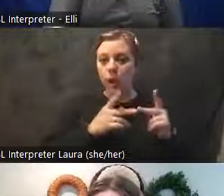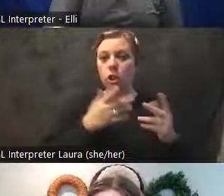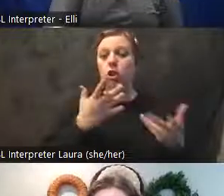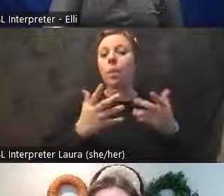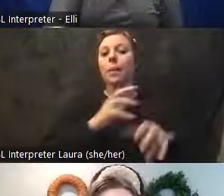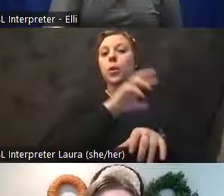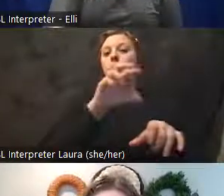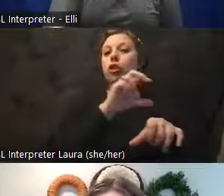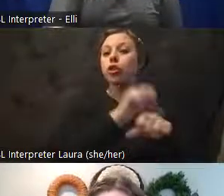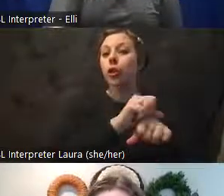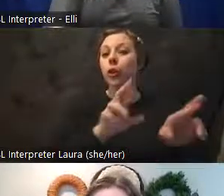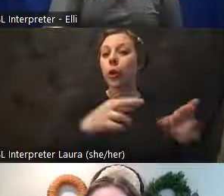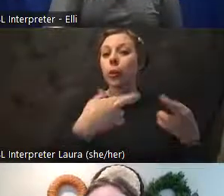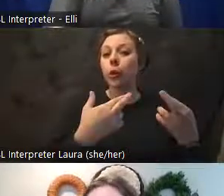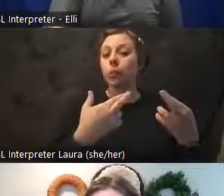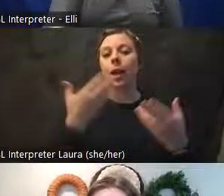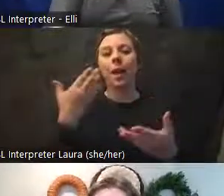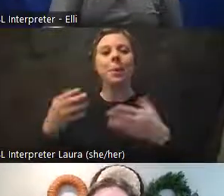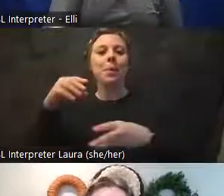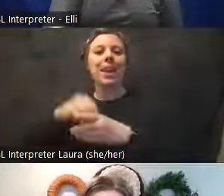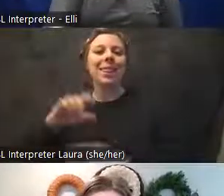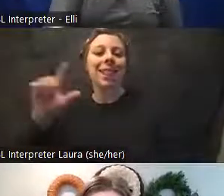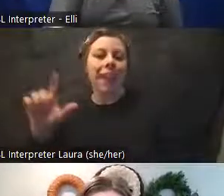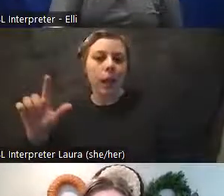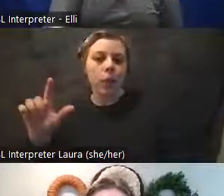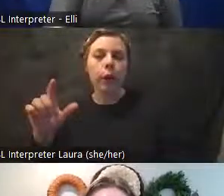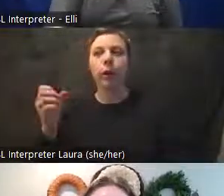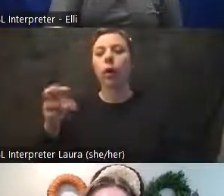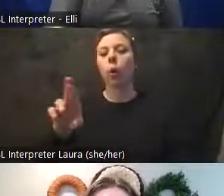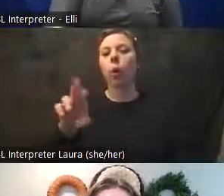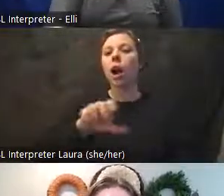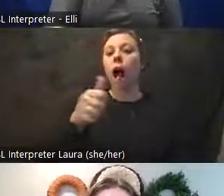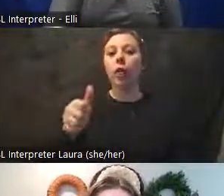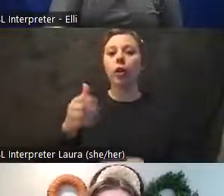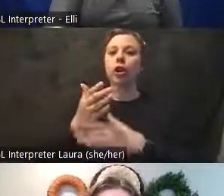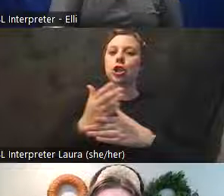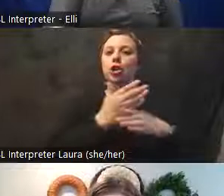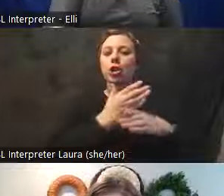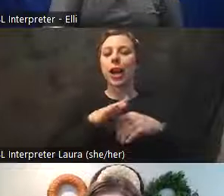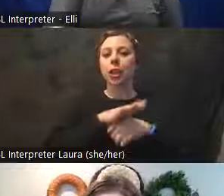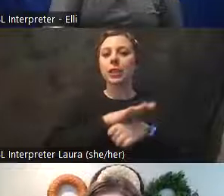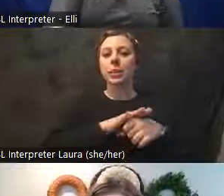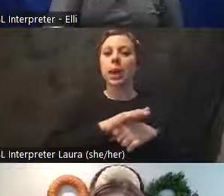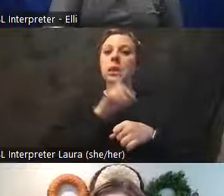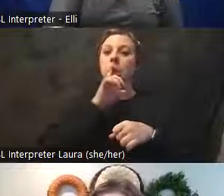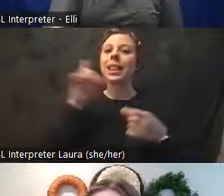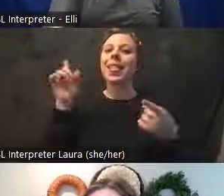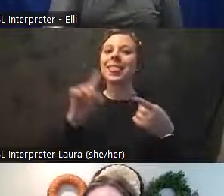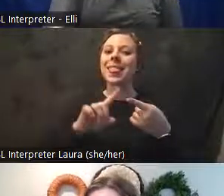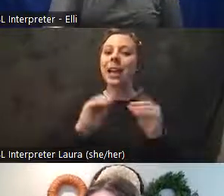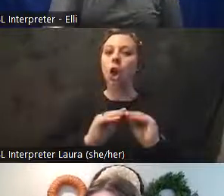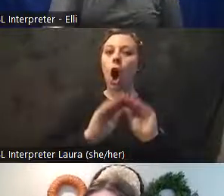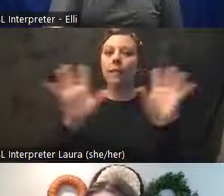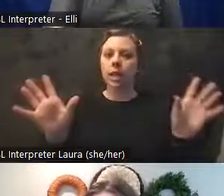room and maybe in the library or other shared spaces that are a little bit less obvious? And